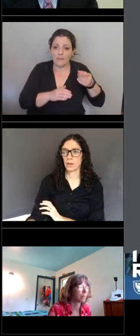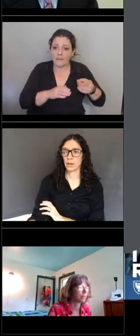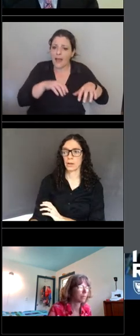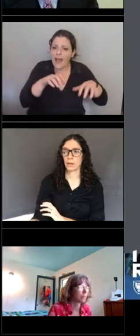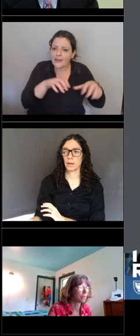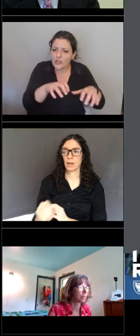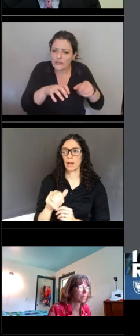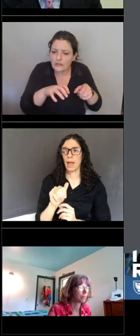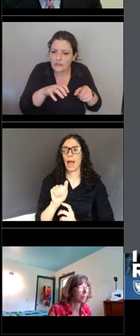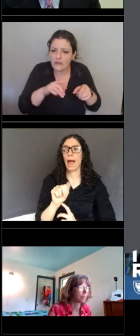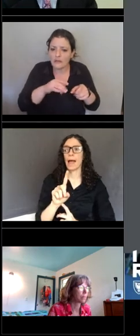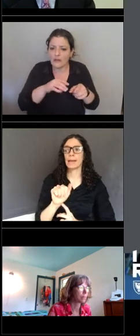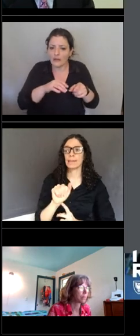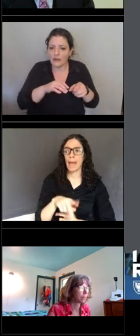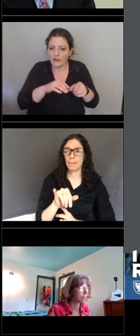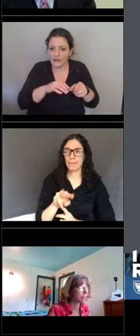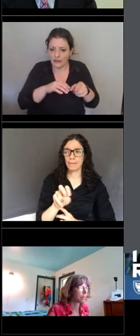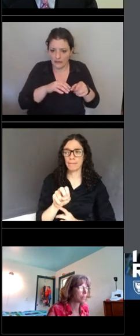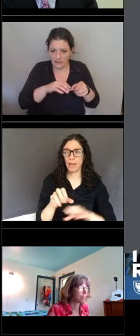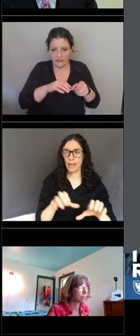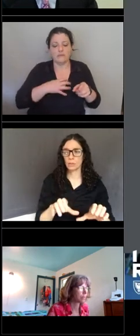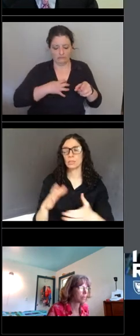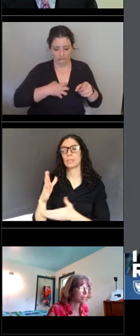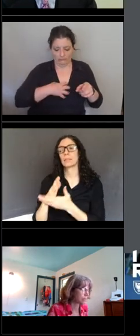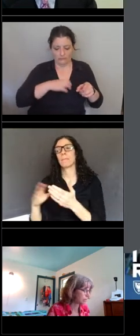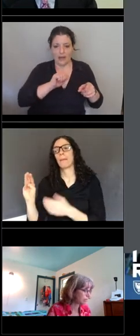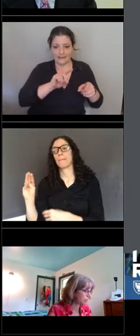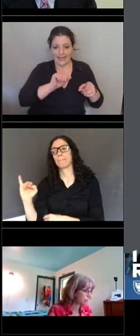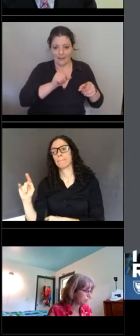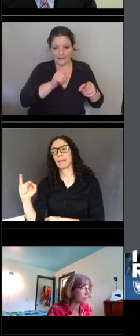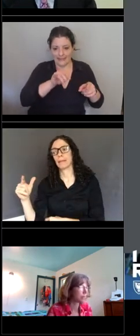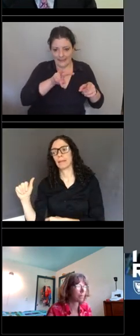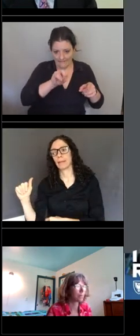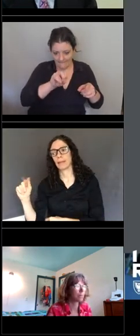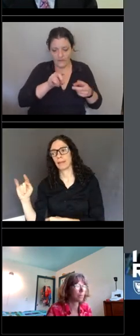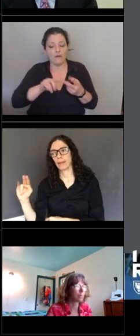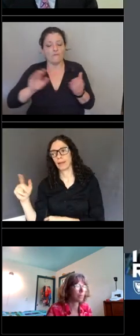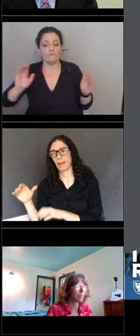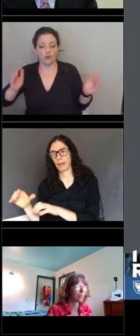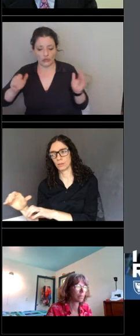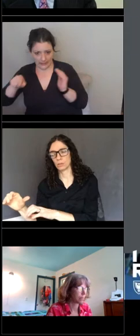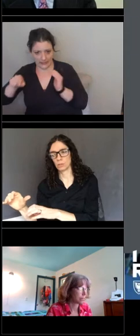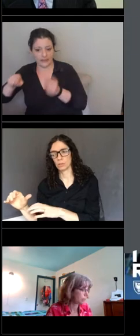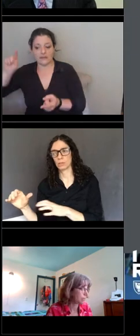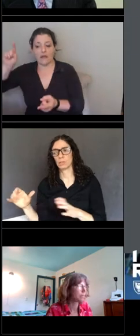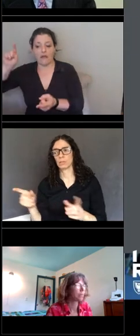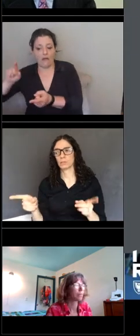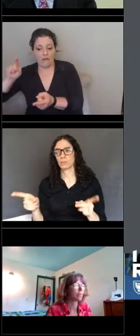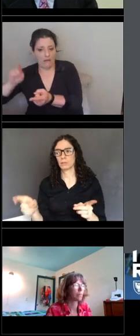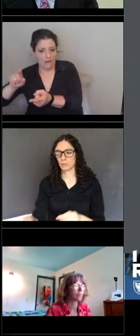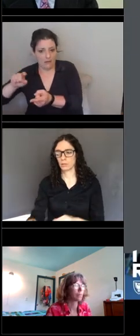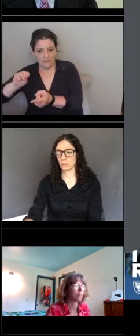When we started going through and seeing the paucity of examples,